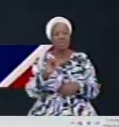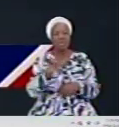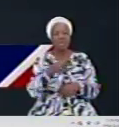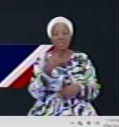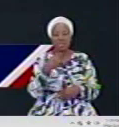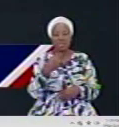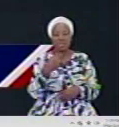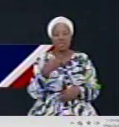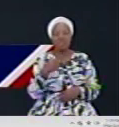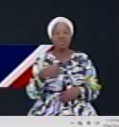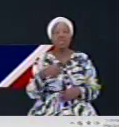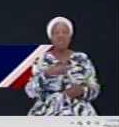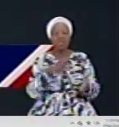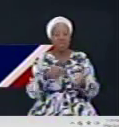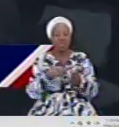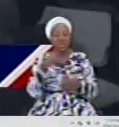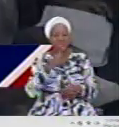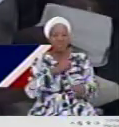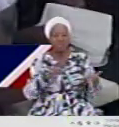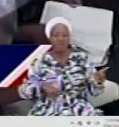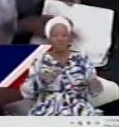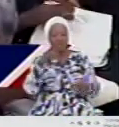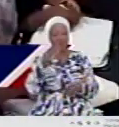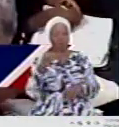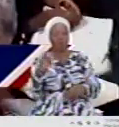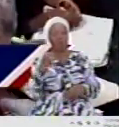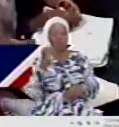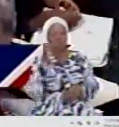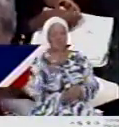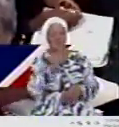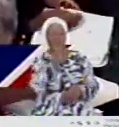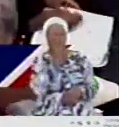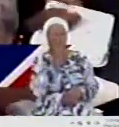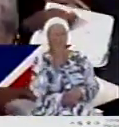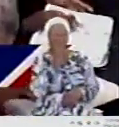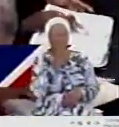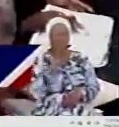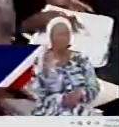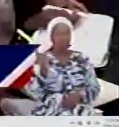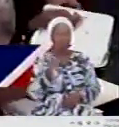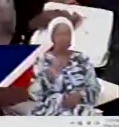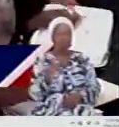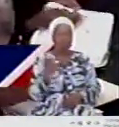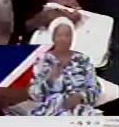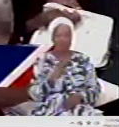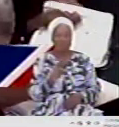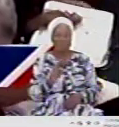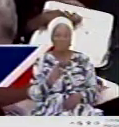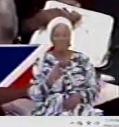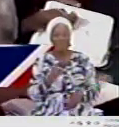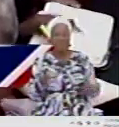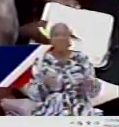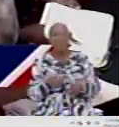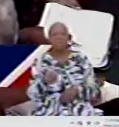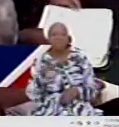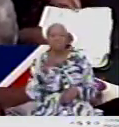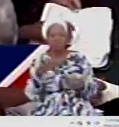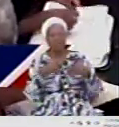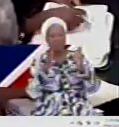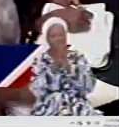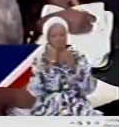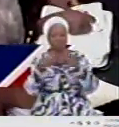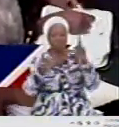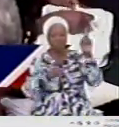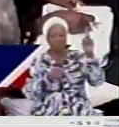the Lord God of Israel, whereas thou hast prayed unto me